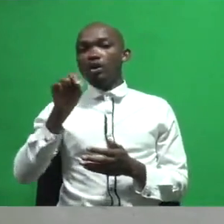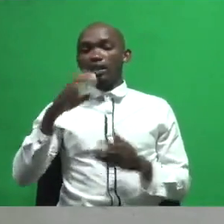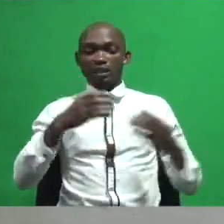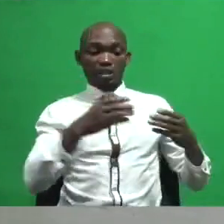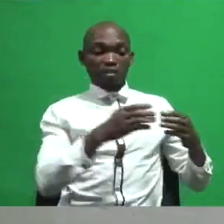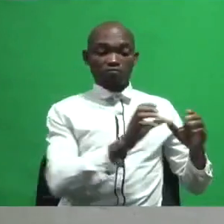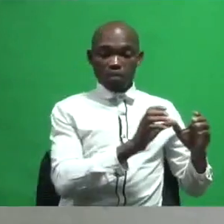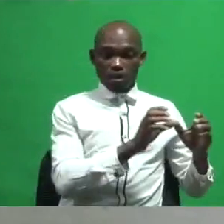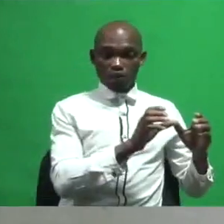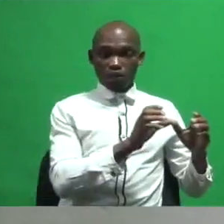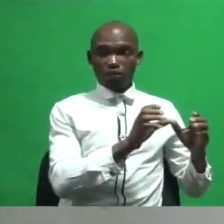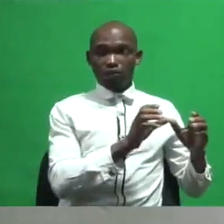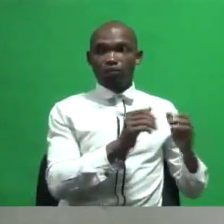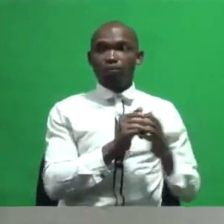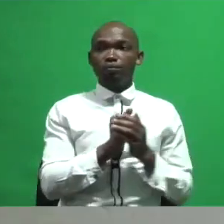compounds,